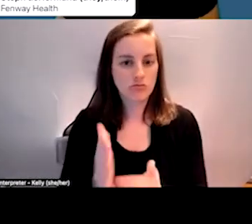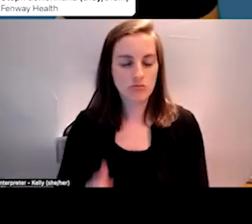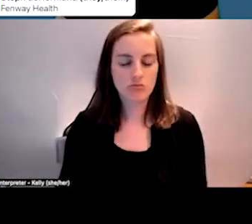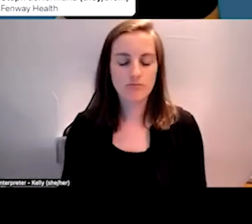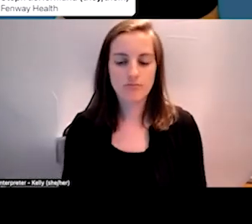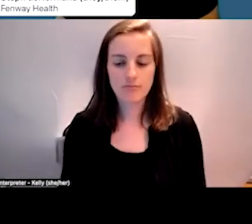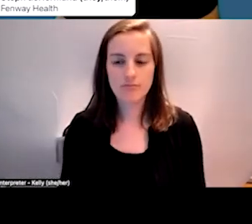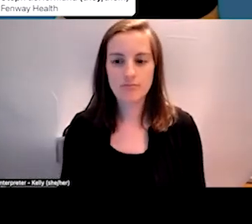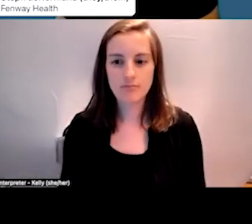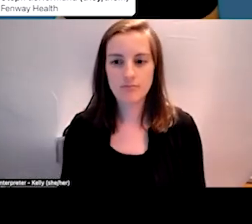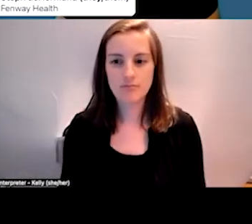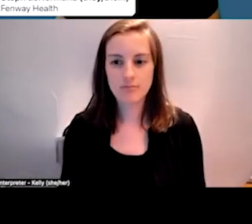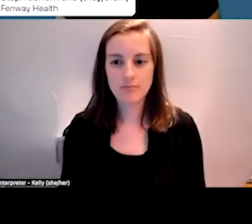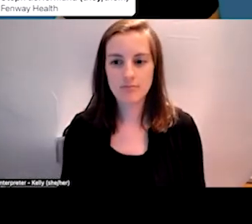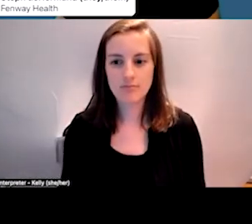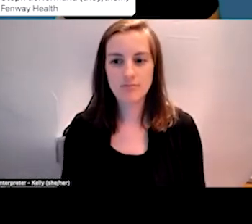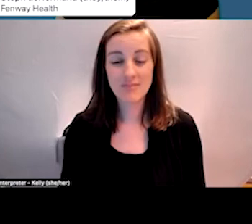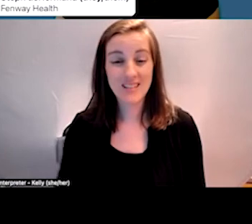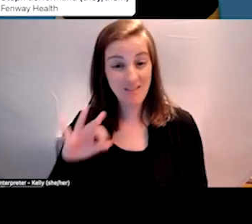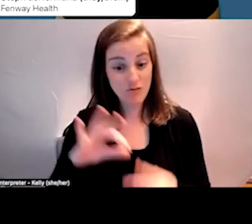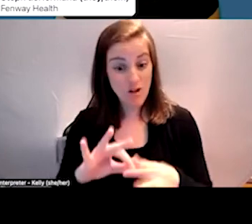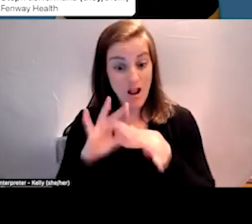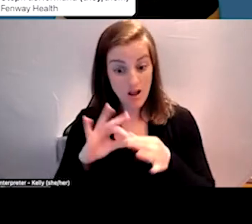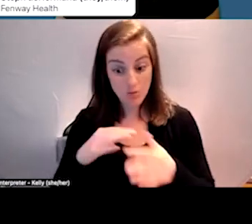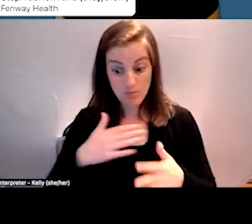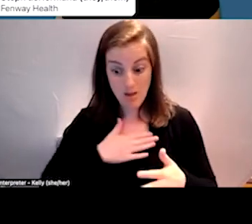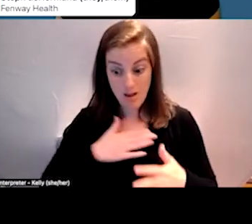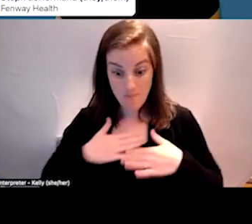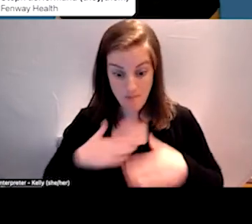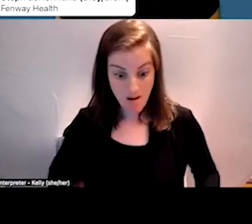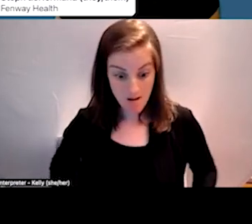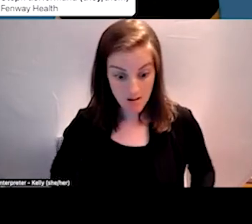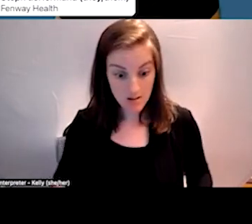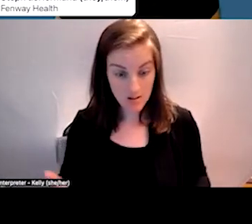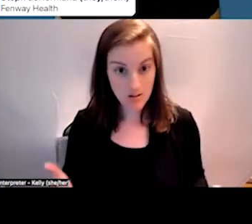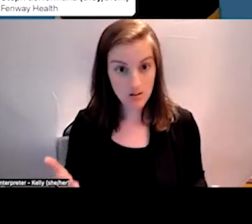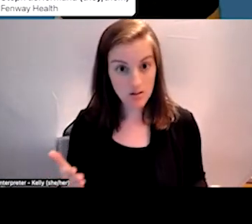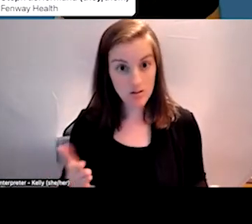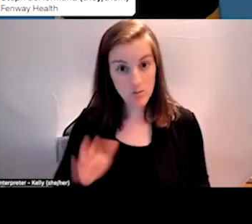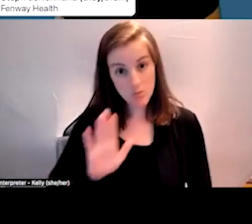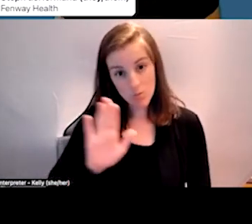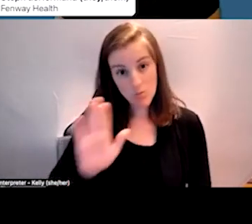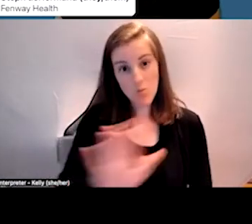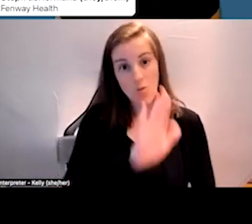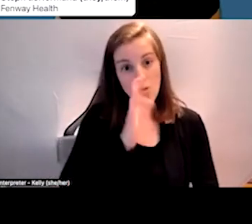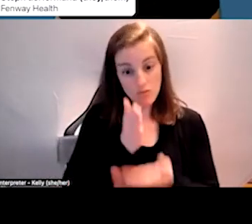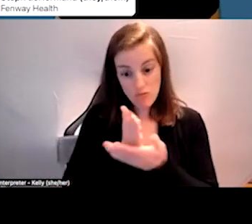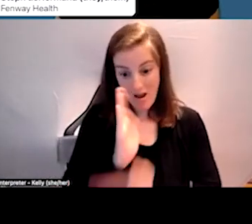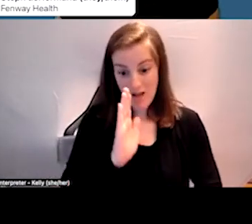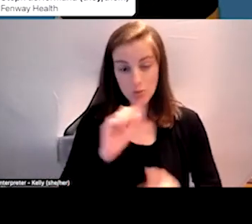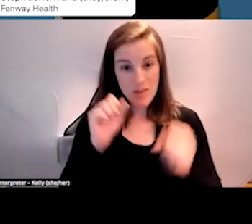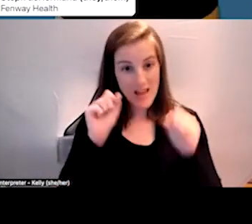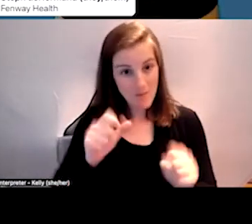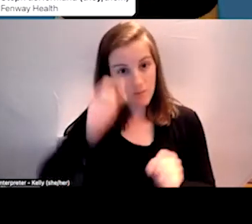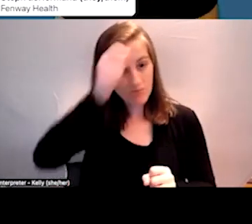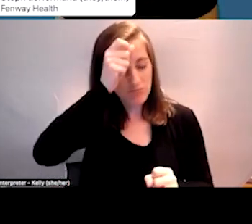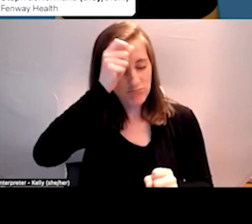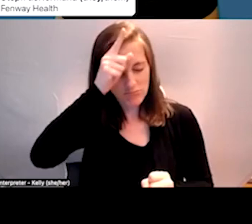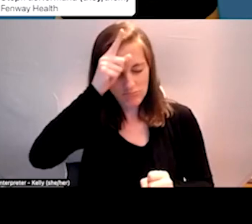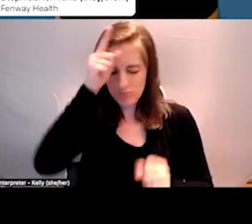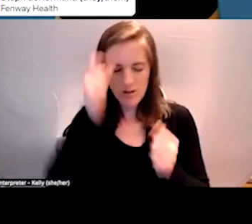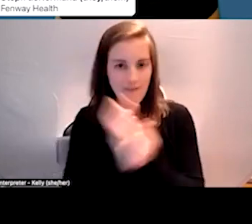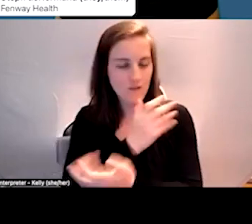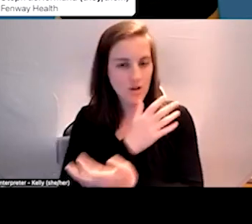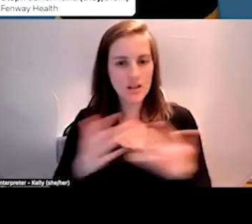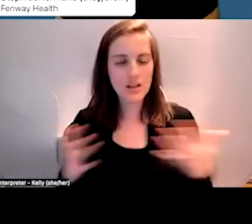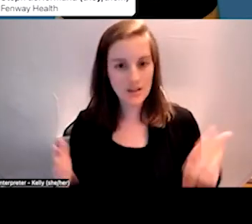happening to or with your body. That is fully within your rights, and you should be able to expect that that is something that you